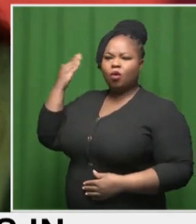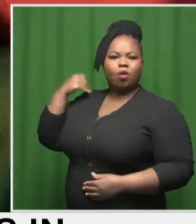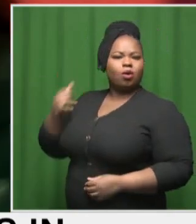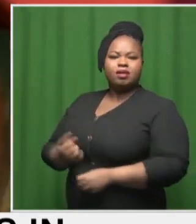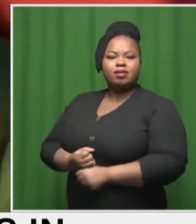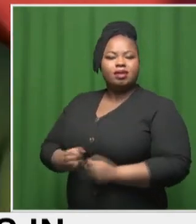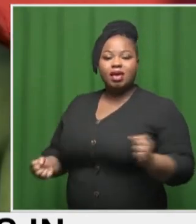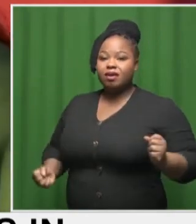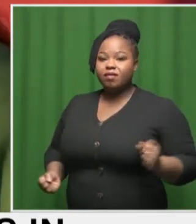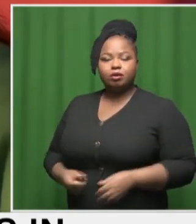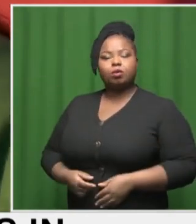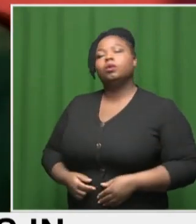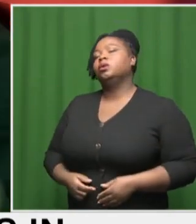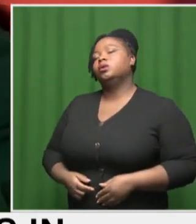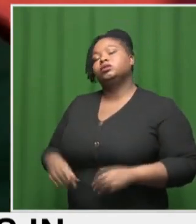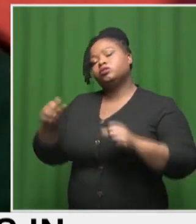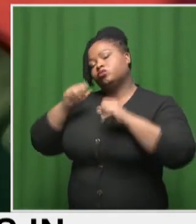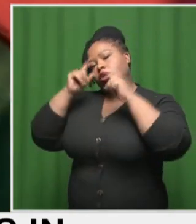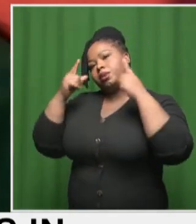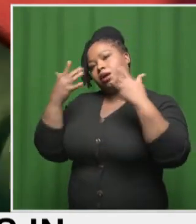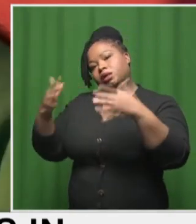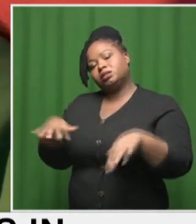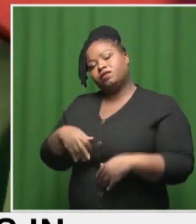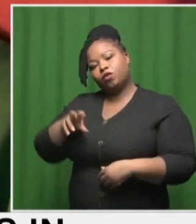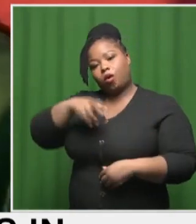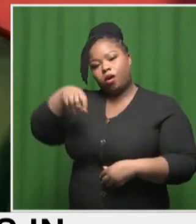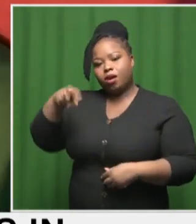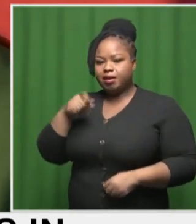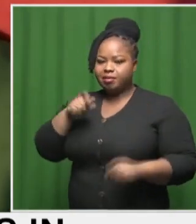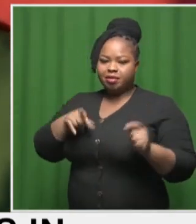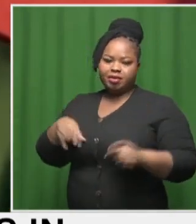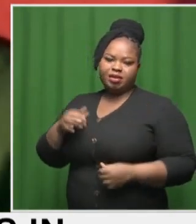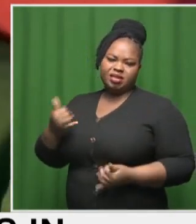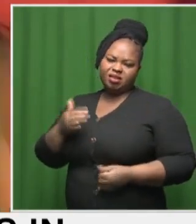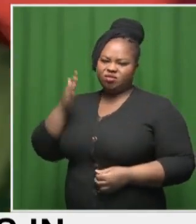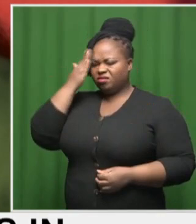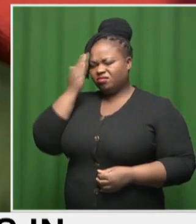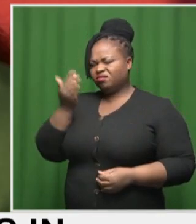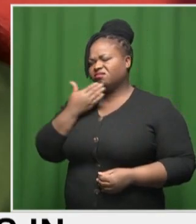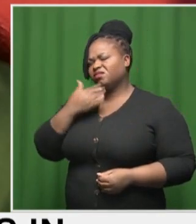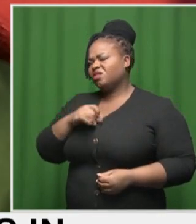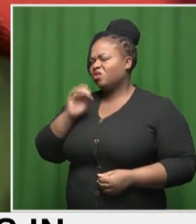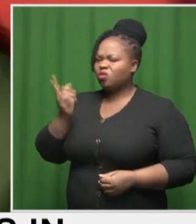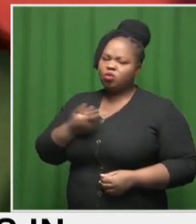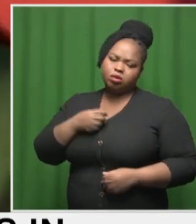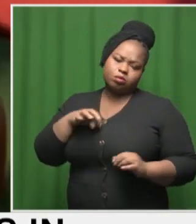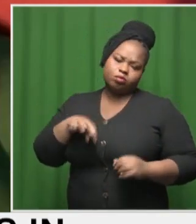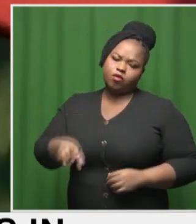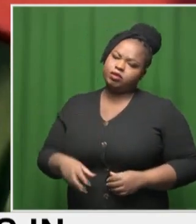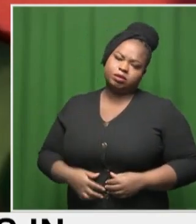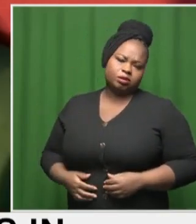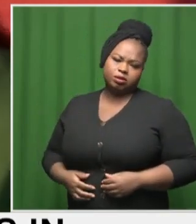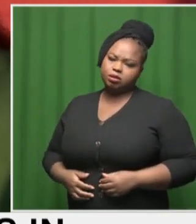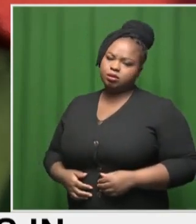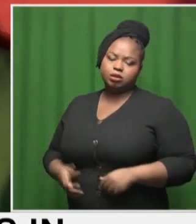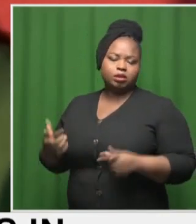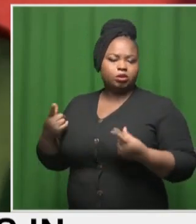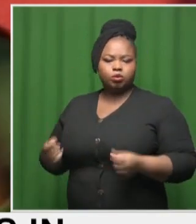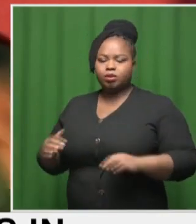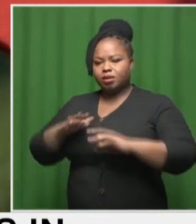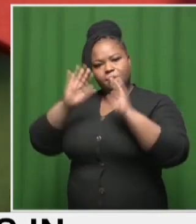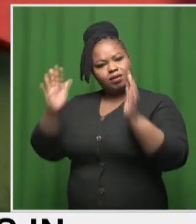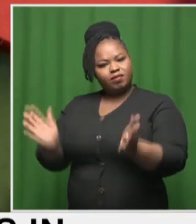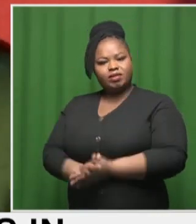trophy door has been amazing. I mean, people now know, and thank you to all the provinces, you know, for doing what they